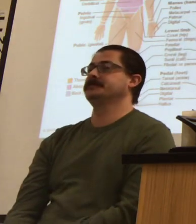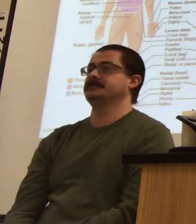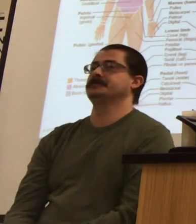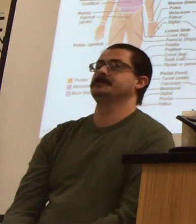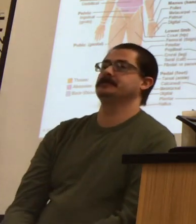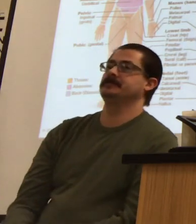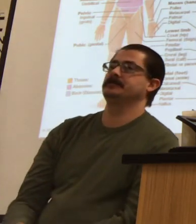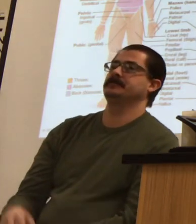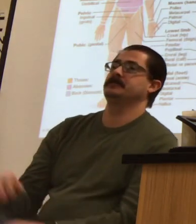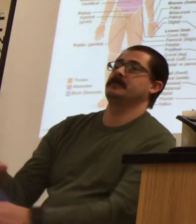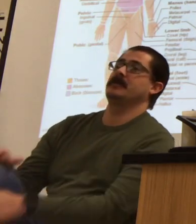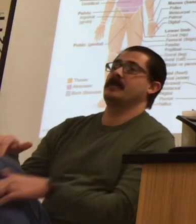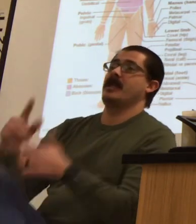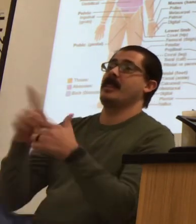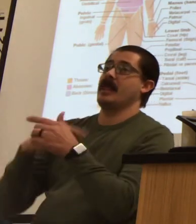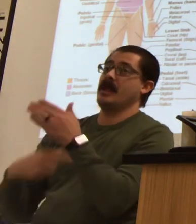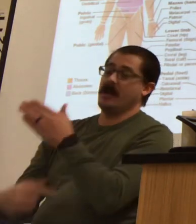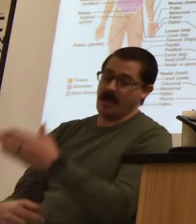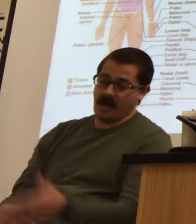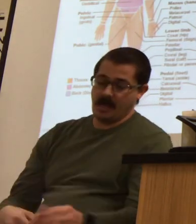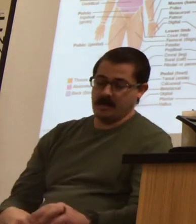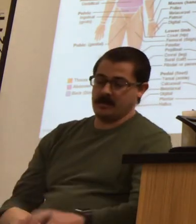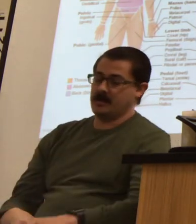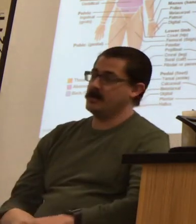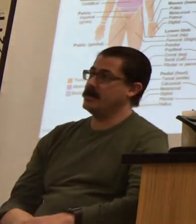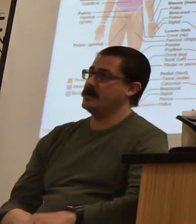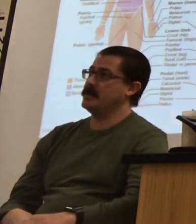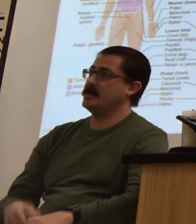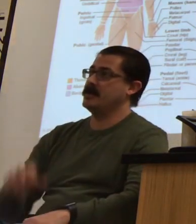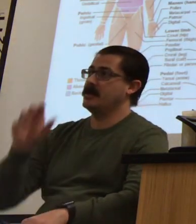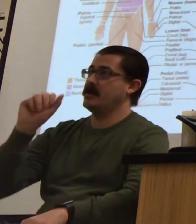Then you have your ankle. You get down to your ankle.